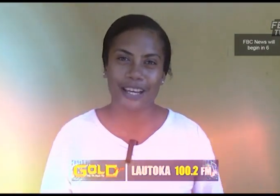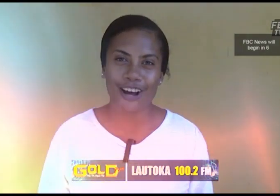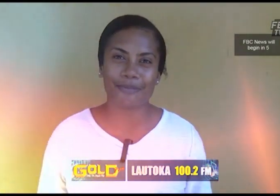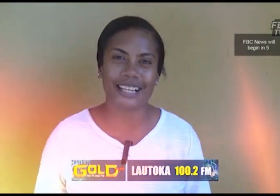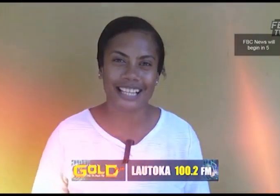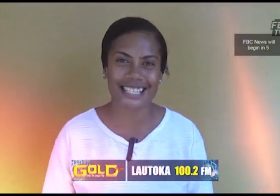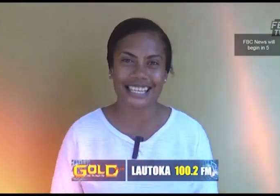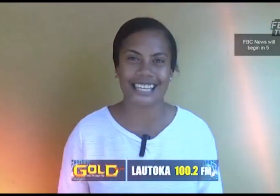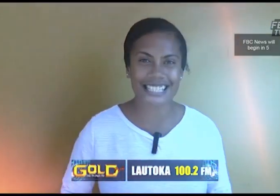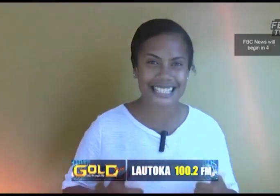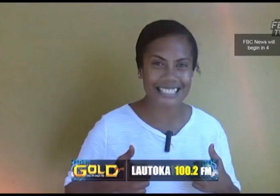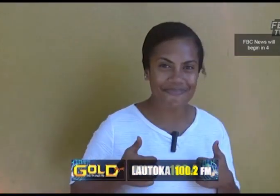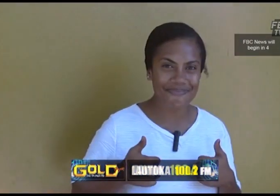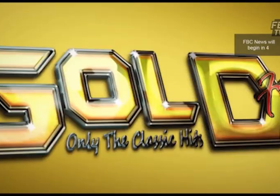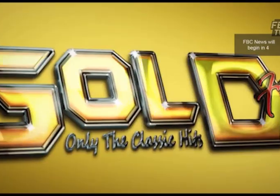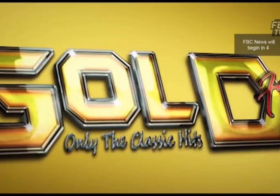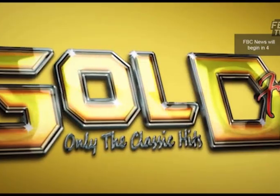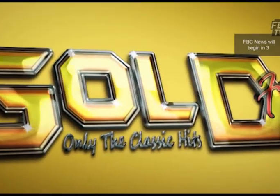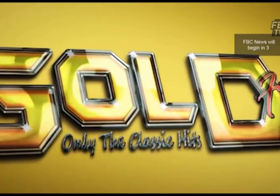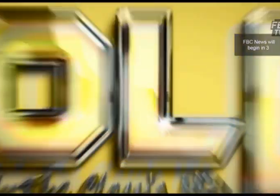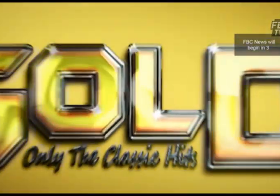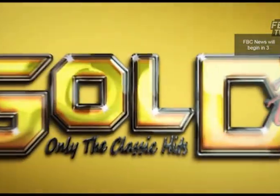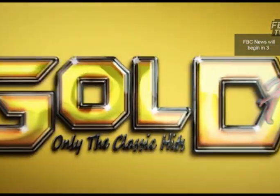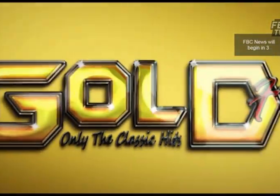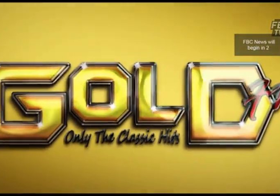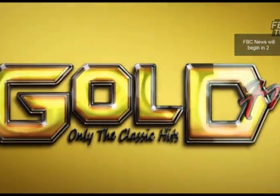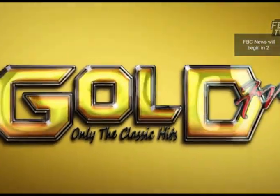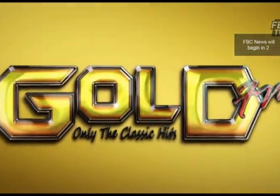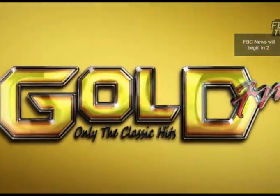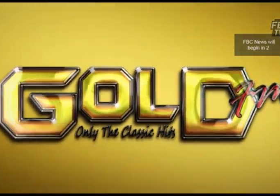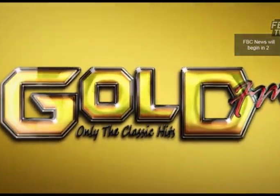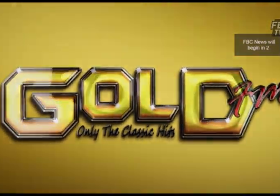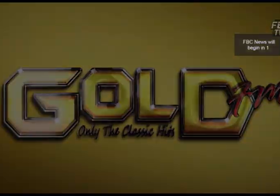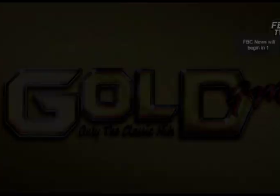because they play all my classic hits. Gold FM, only the classic hits.